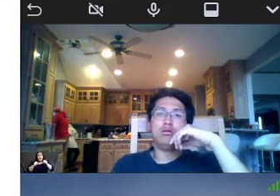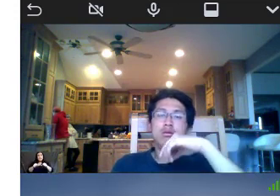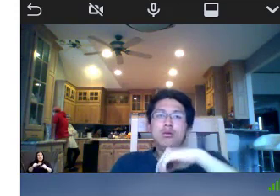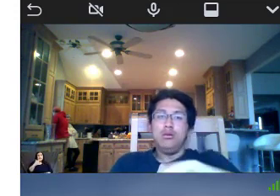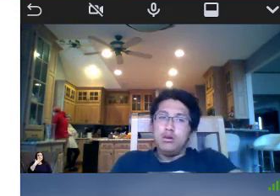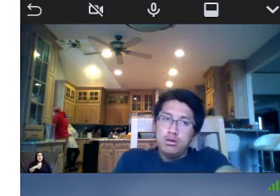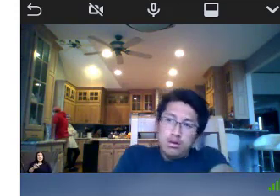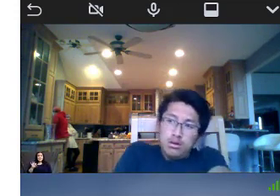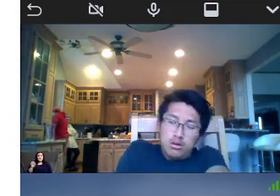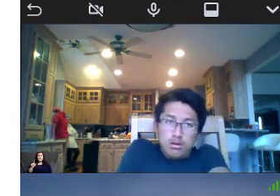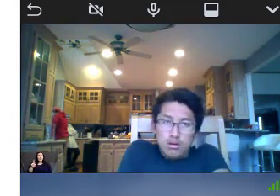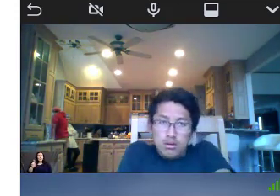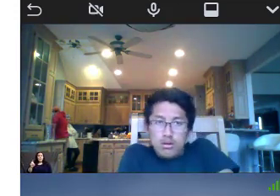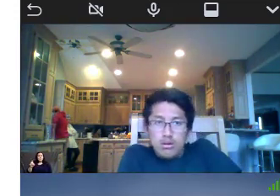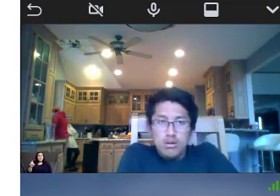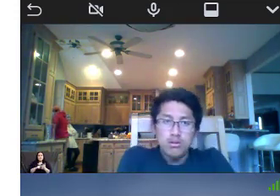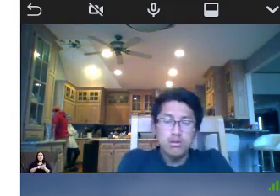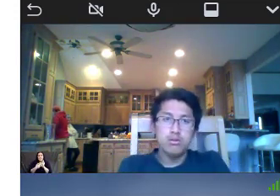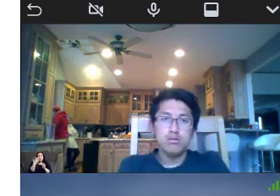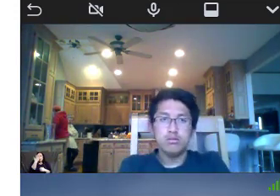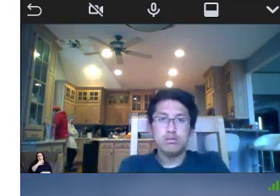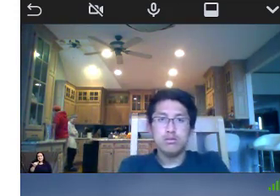so they're different.